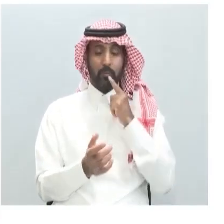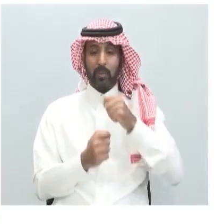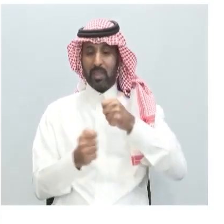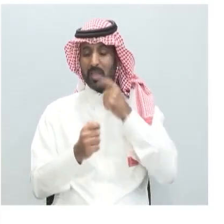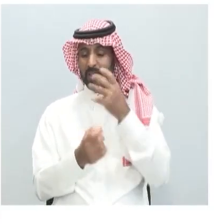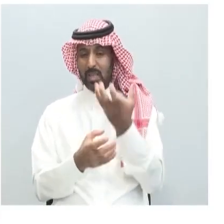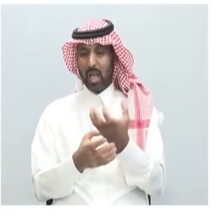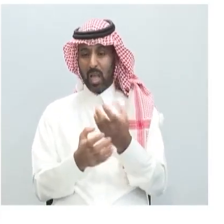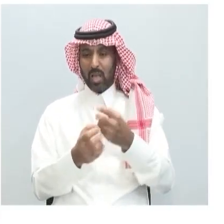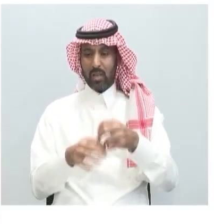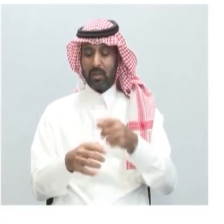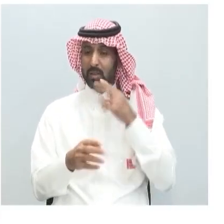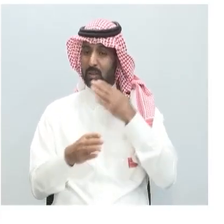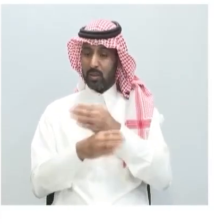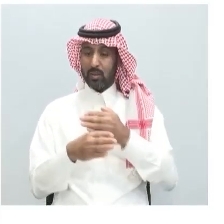glass or wooden.